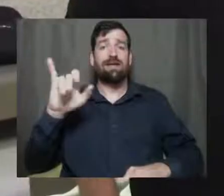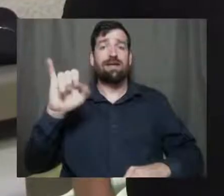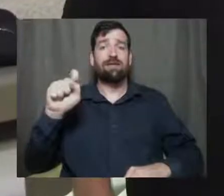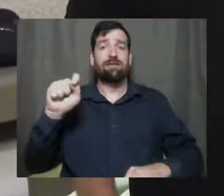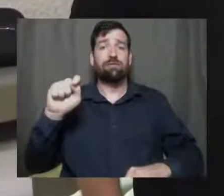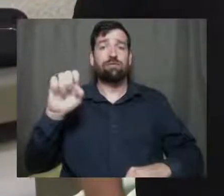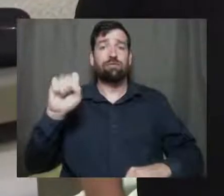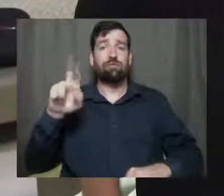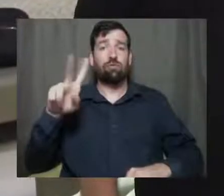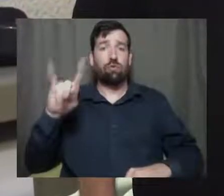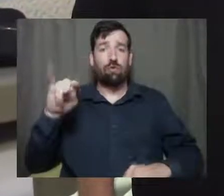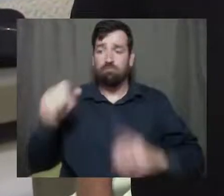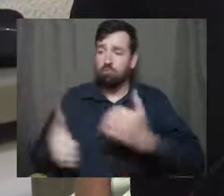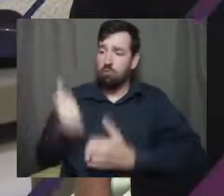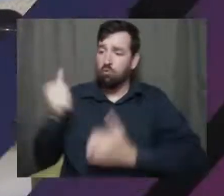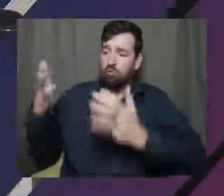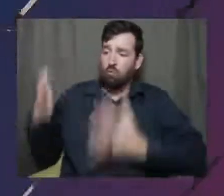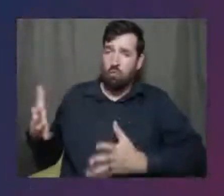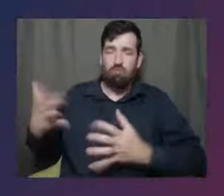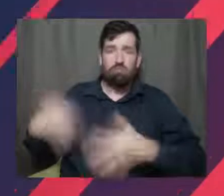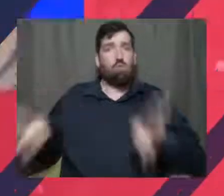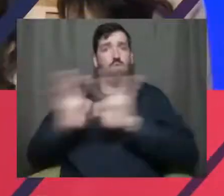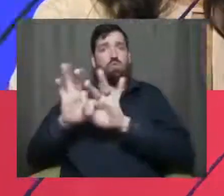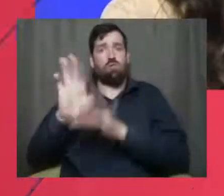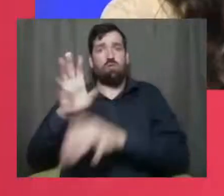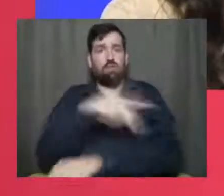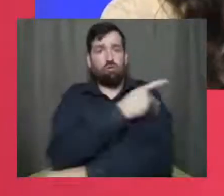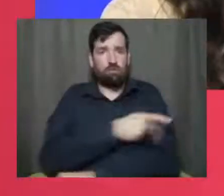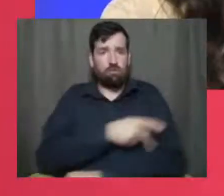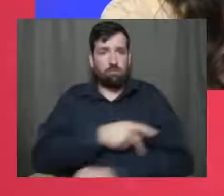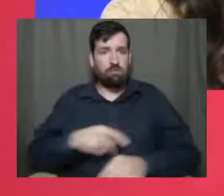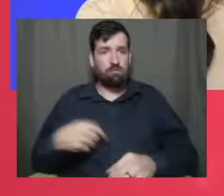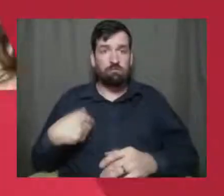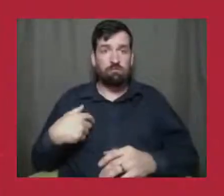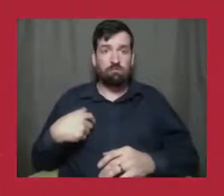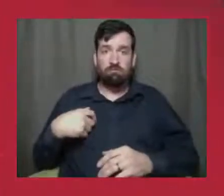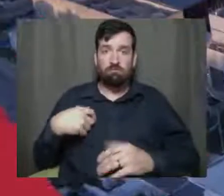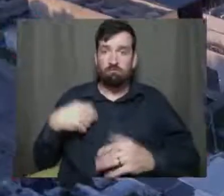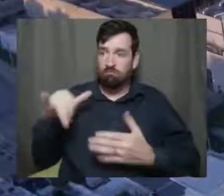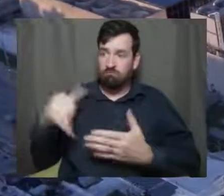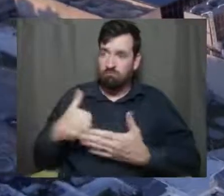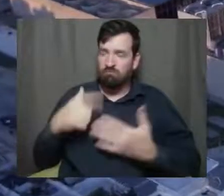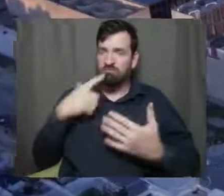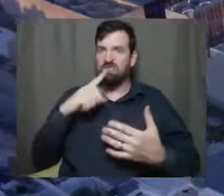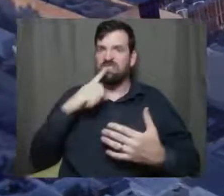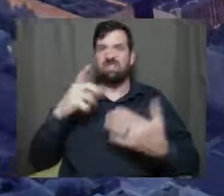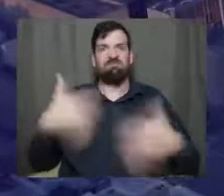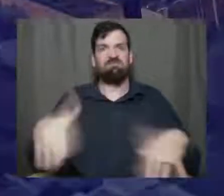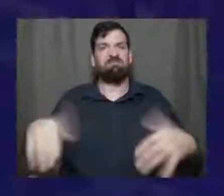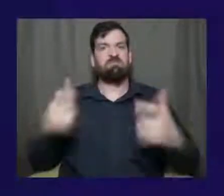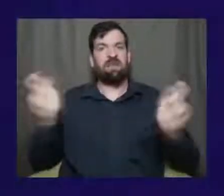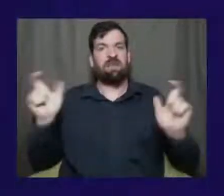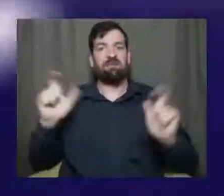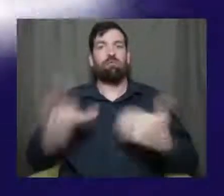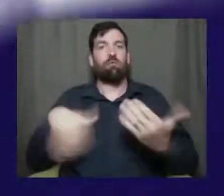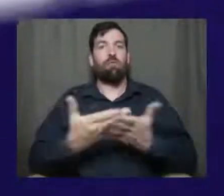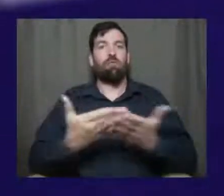most important patient on the planet. I felt heard, and that was really big. This is All Things